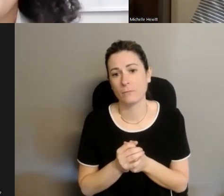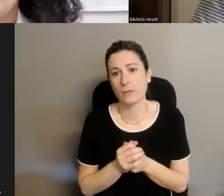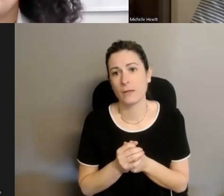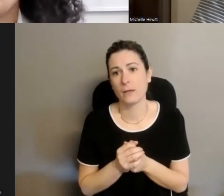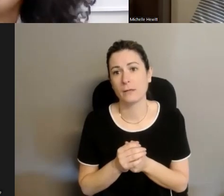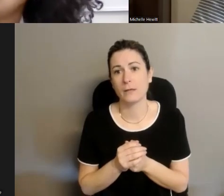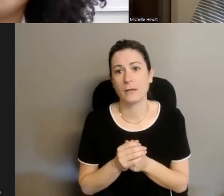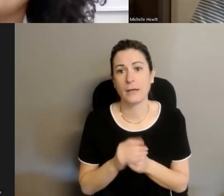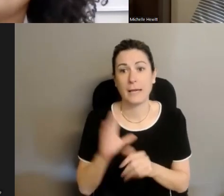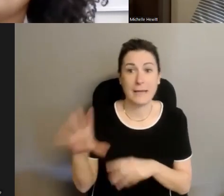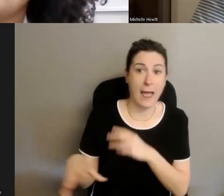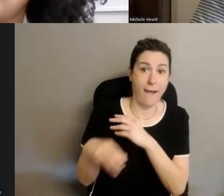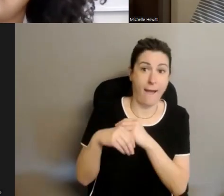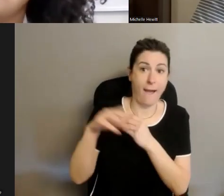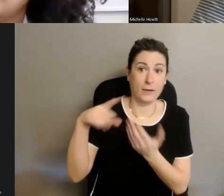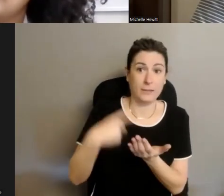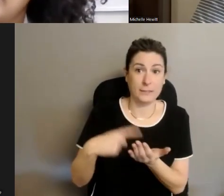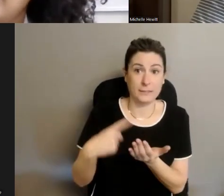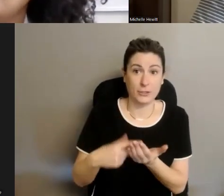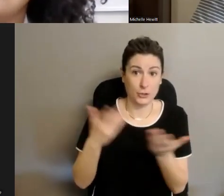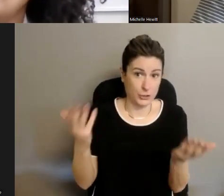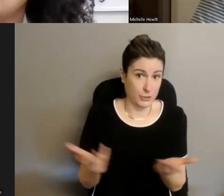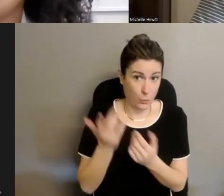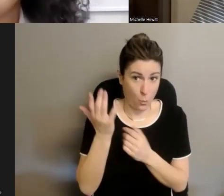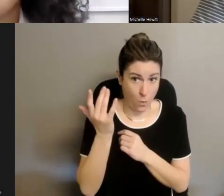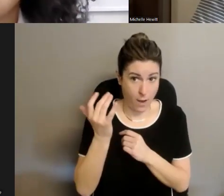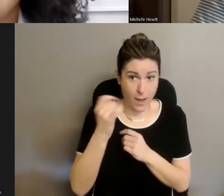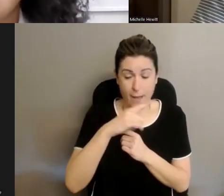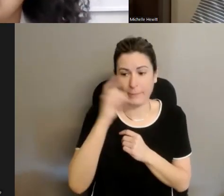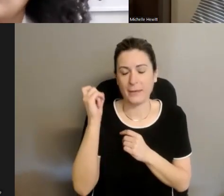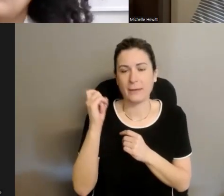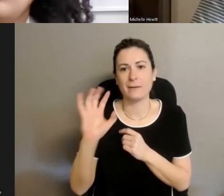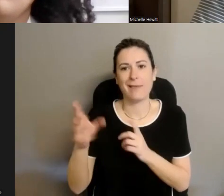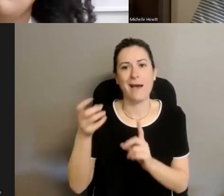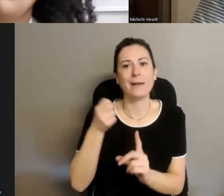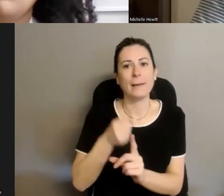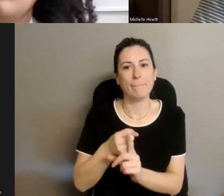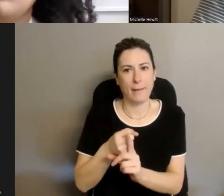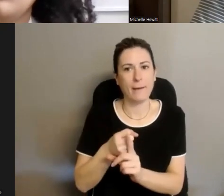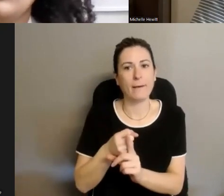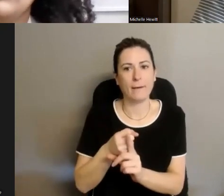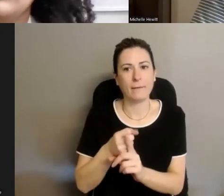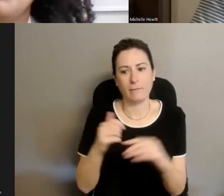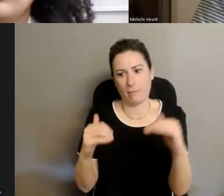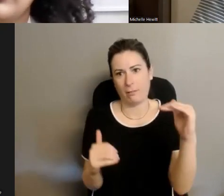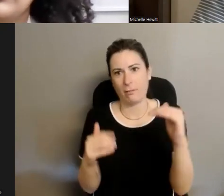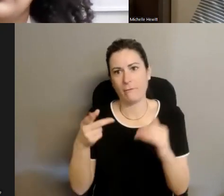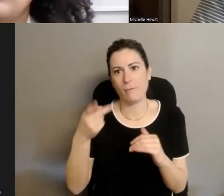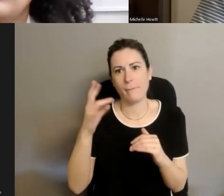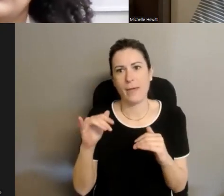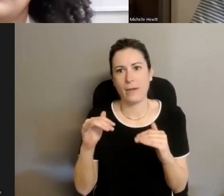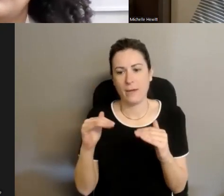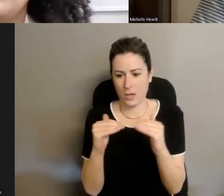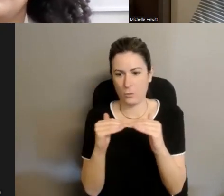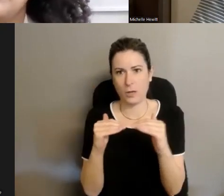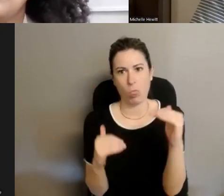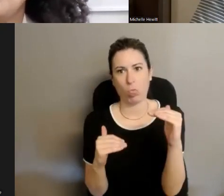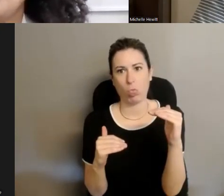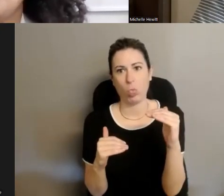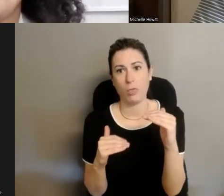the impact the lack of pay equity can have in the long term. Who is more likely going